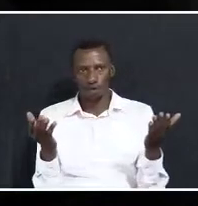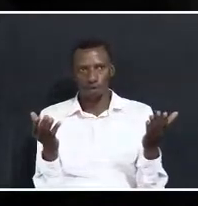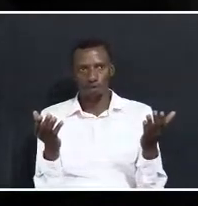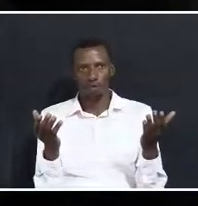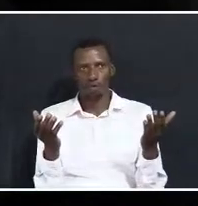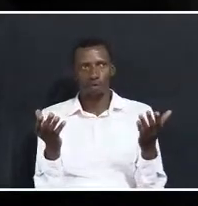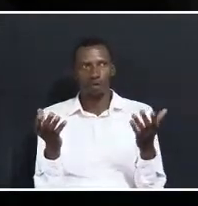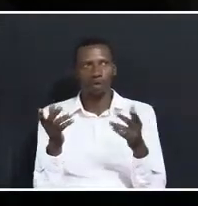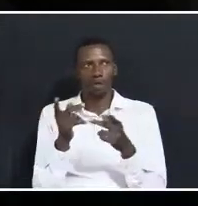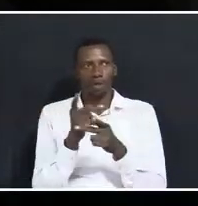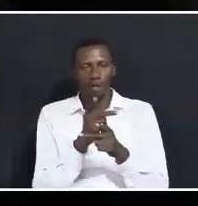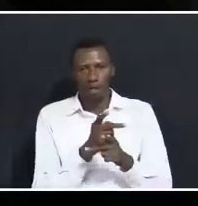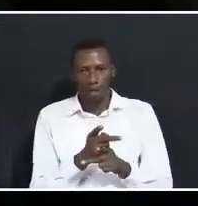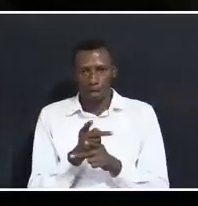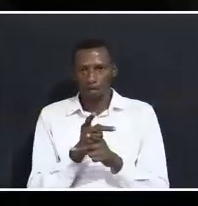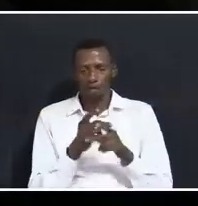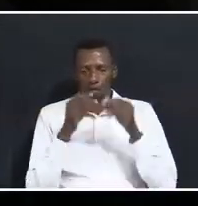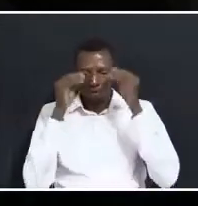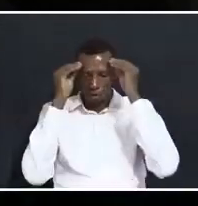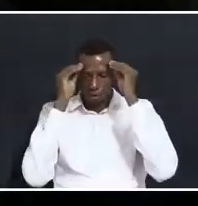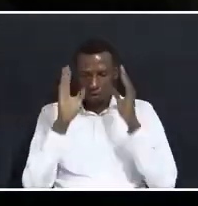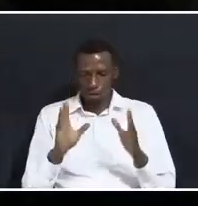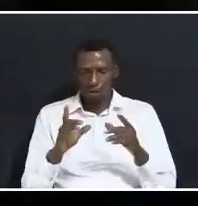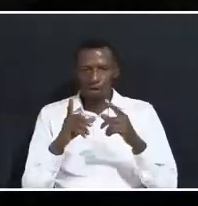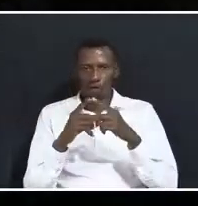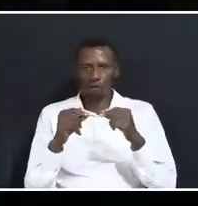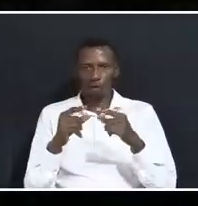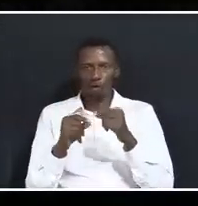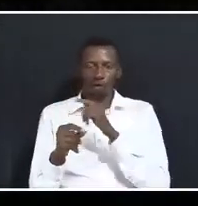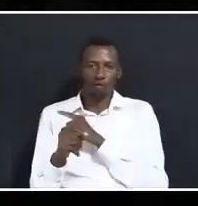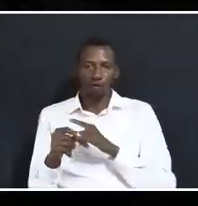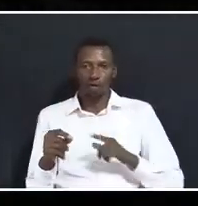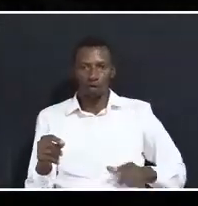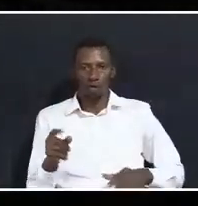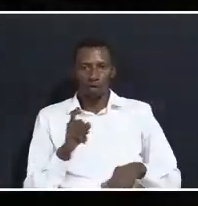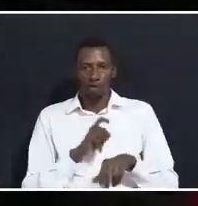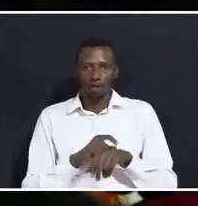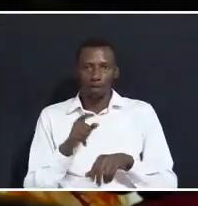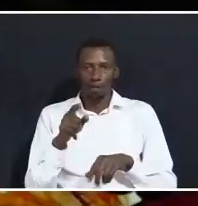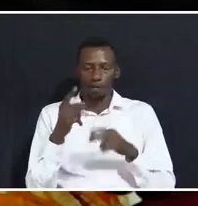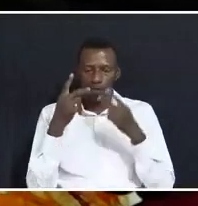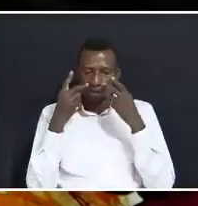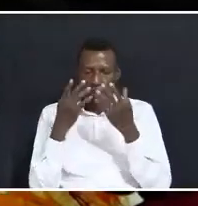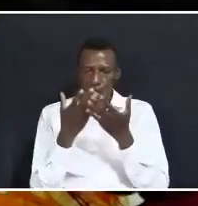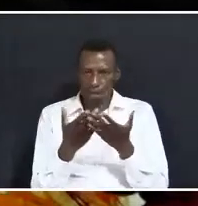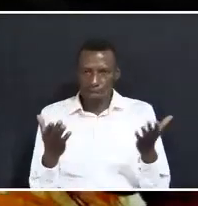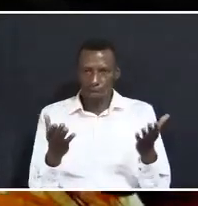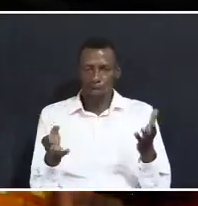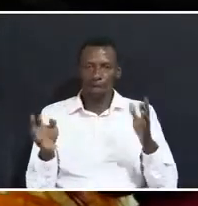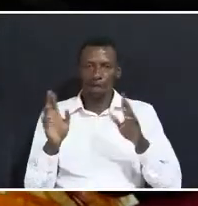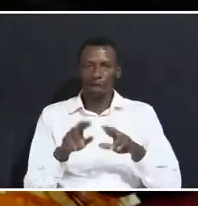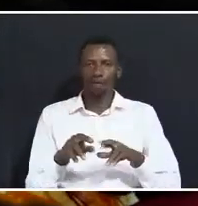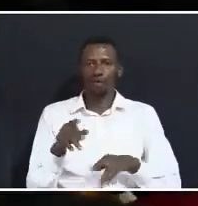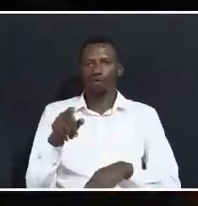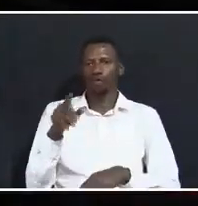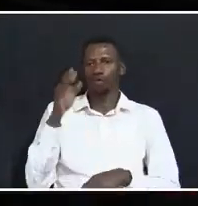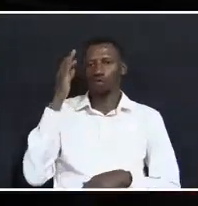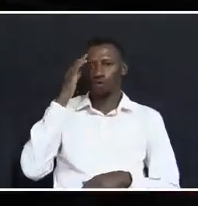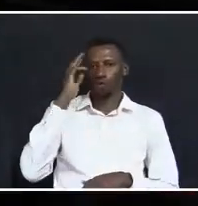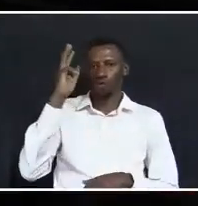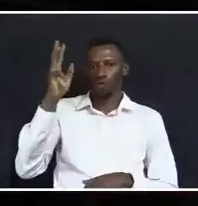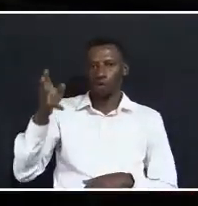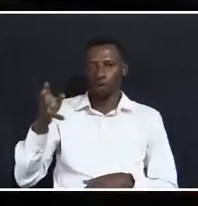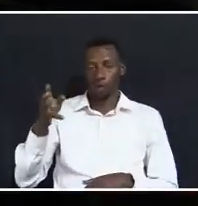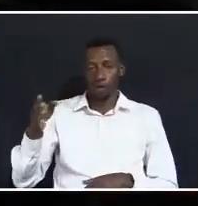a careful student of the word of the Lord, when you see something happening, you will know that God